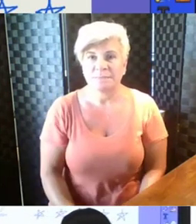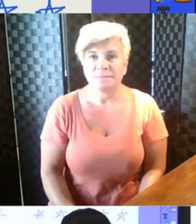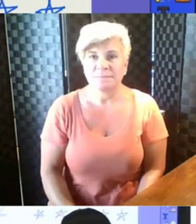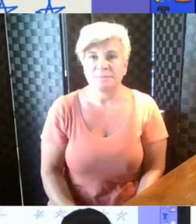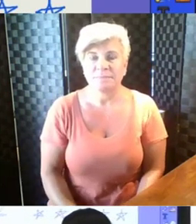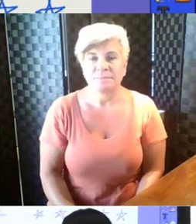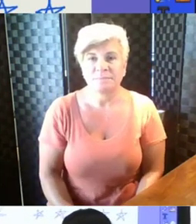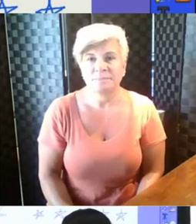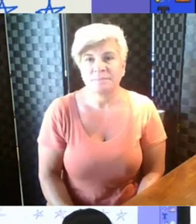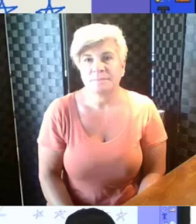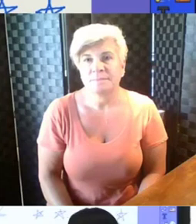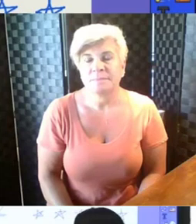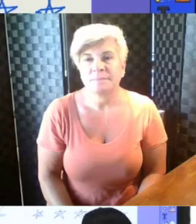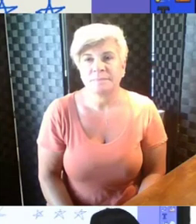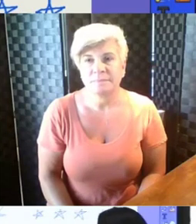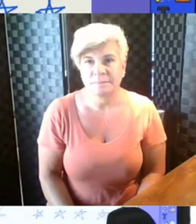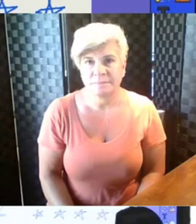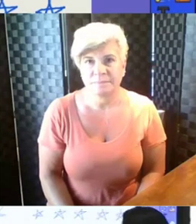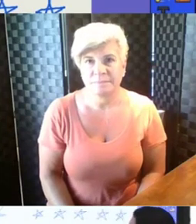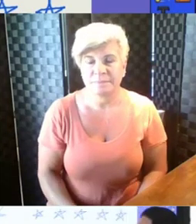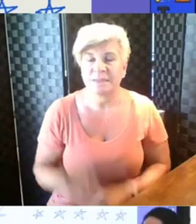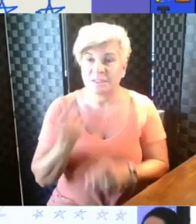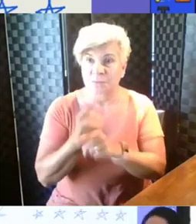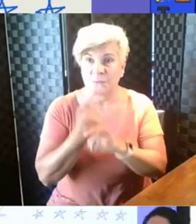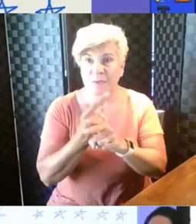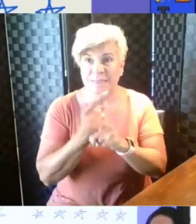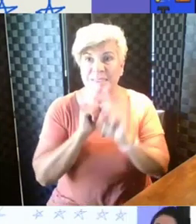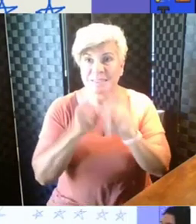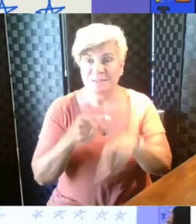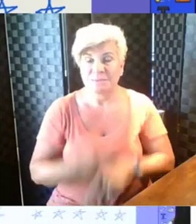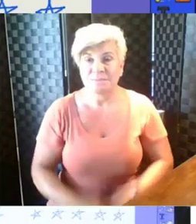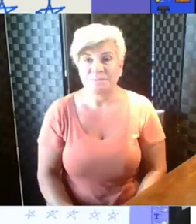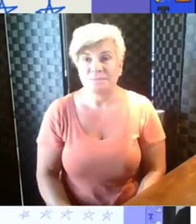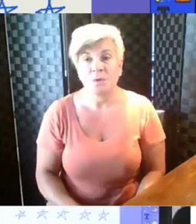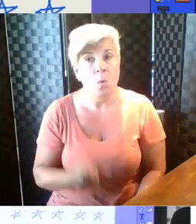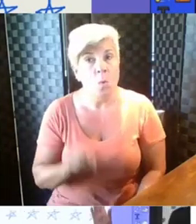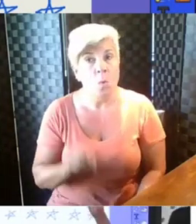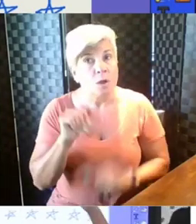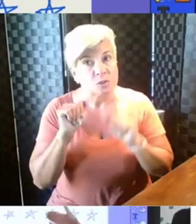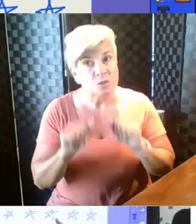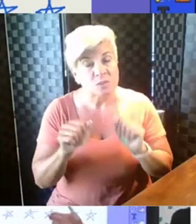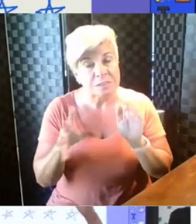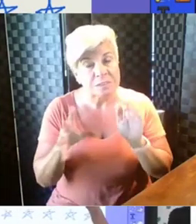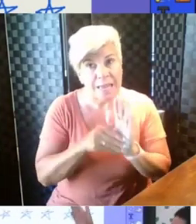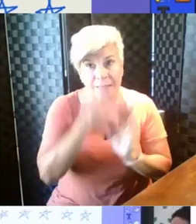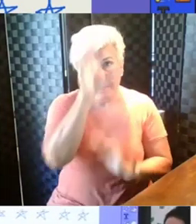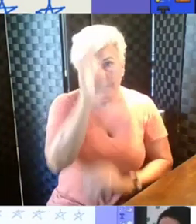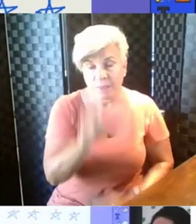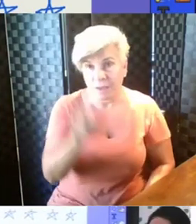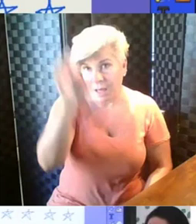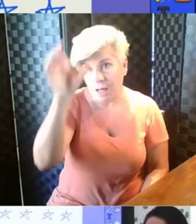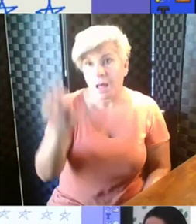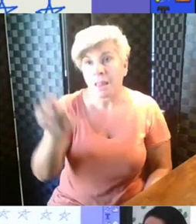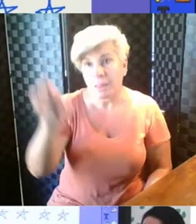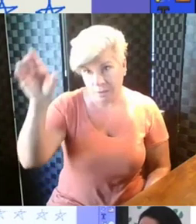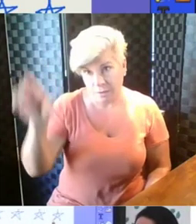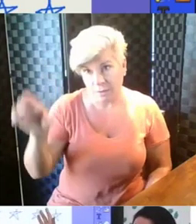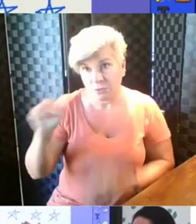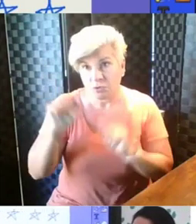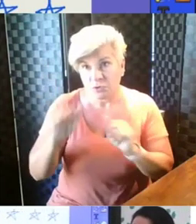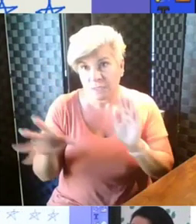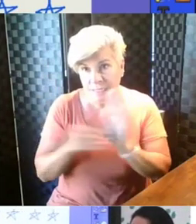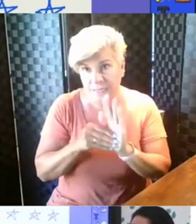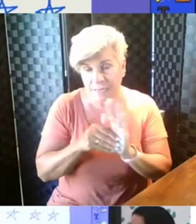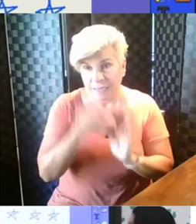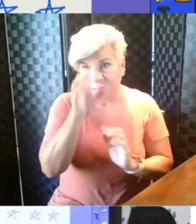20. Well, we got our correct total. Or you could have added your columns. Could have